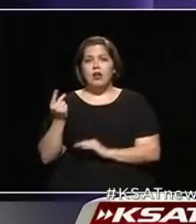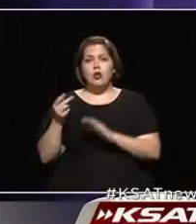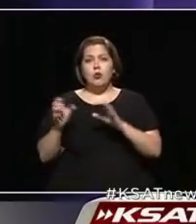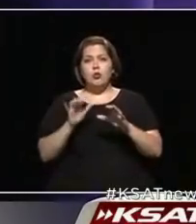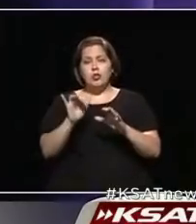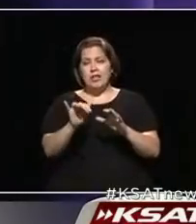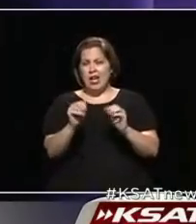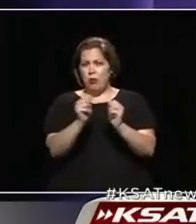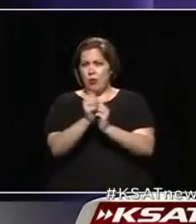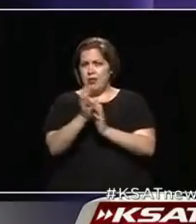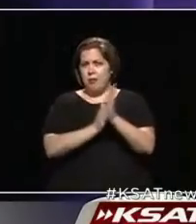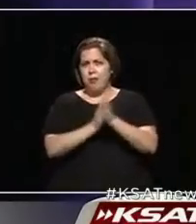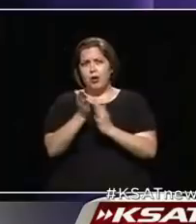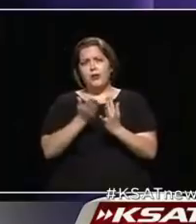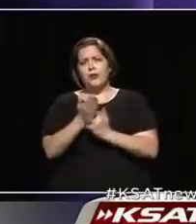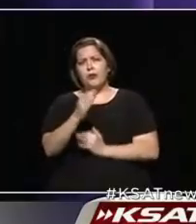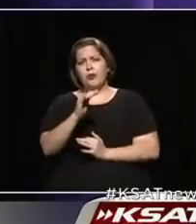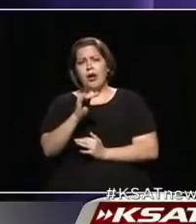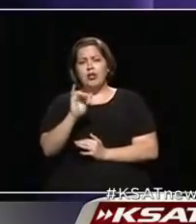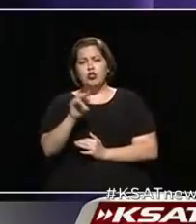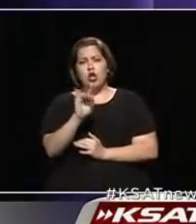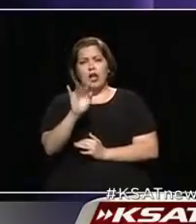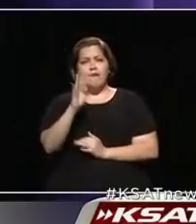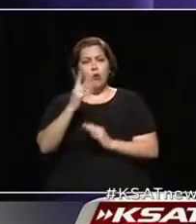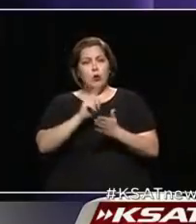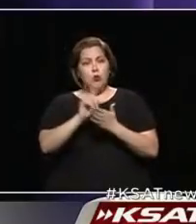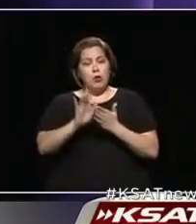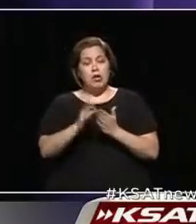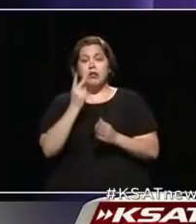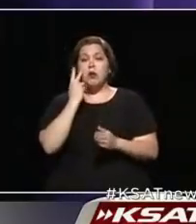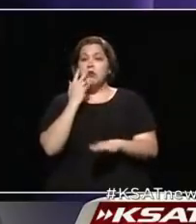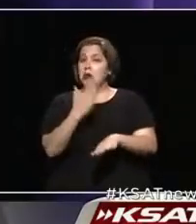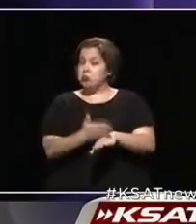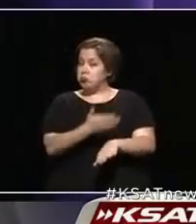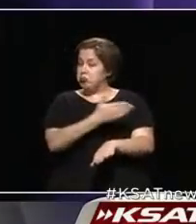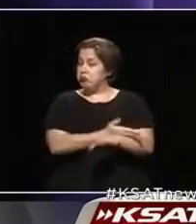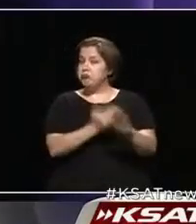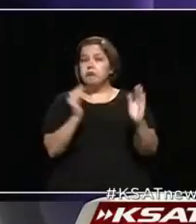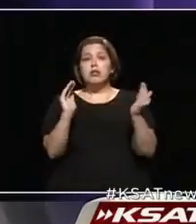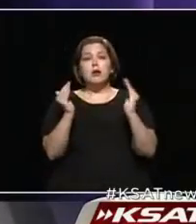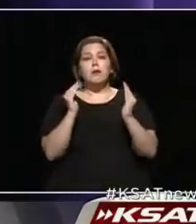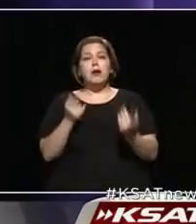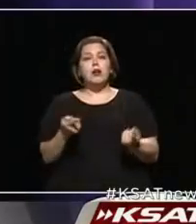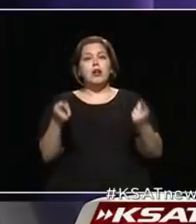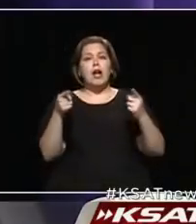over July the 4th, and we saw a tremendous improvement over what happened